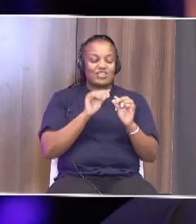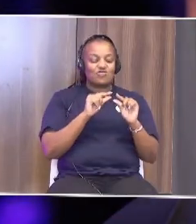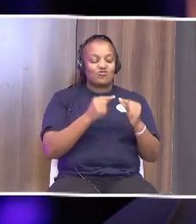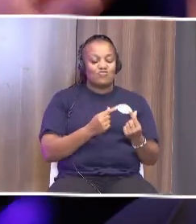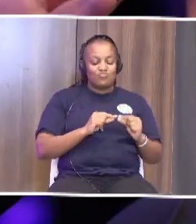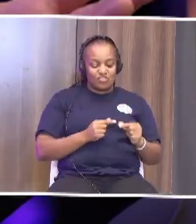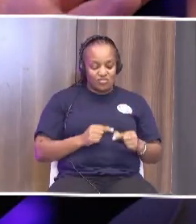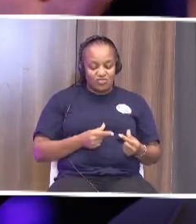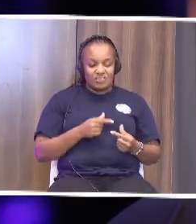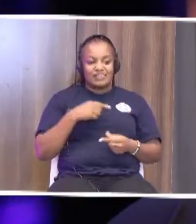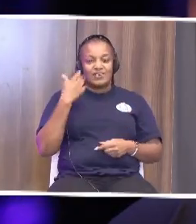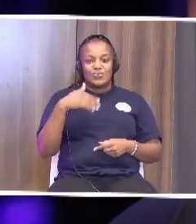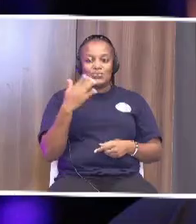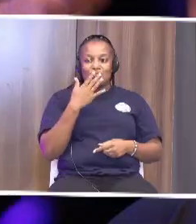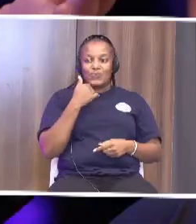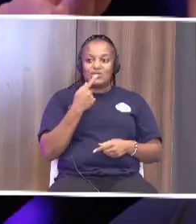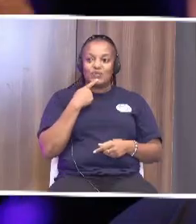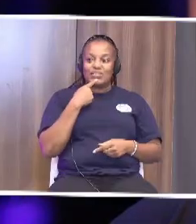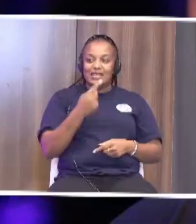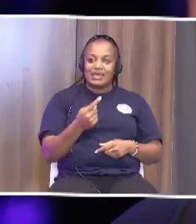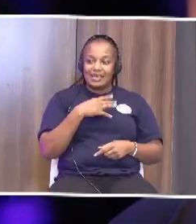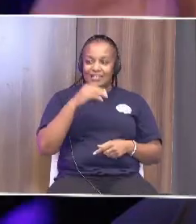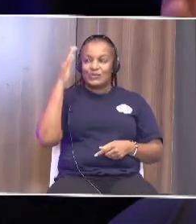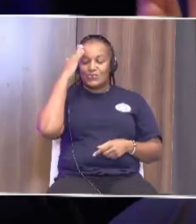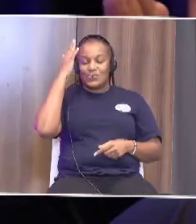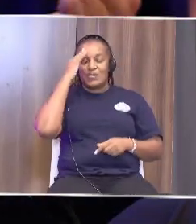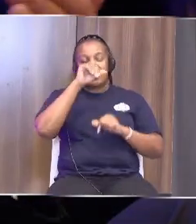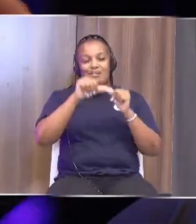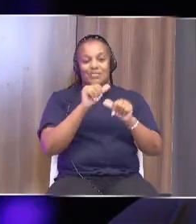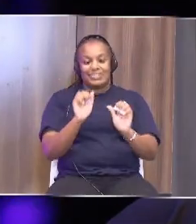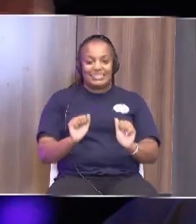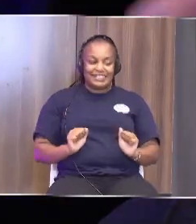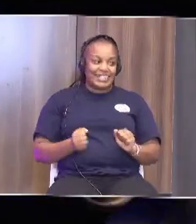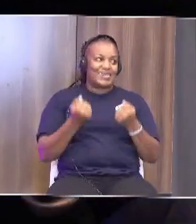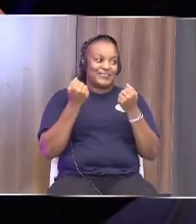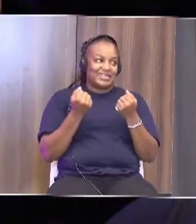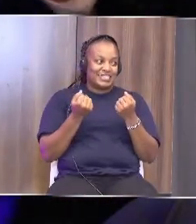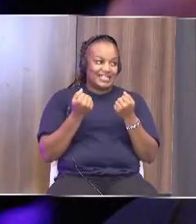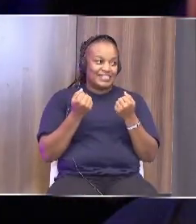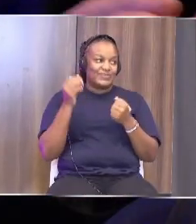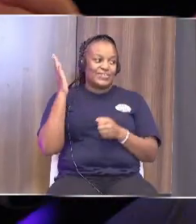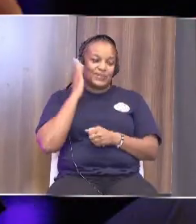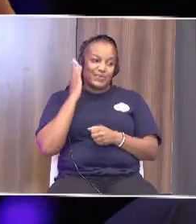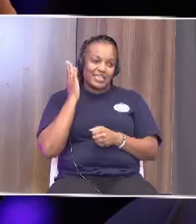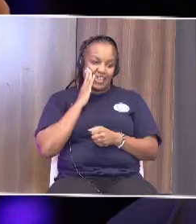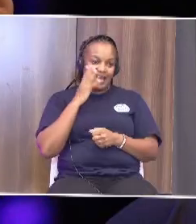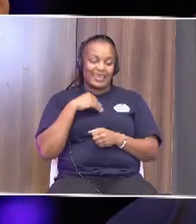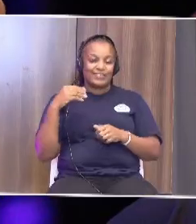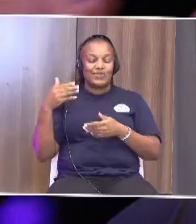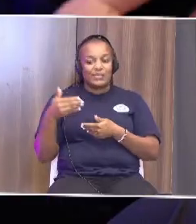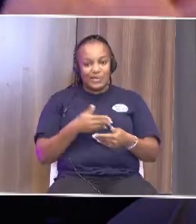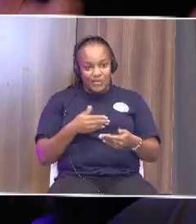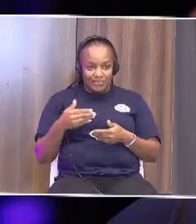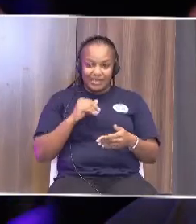they always want to know about safety. Is there any adverse event for the mother, for the baby, and